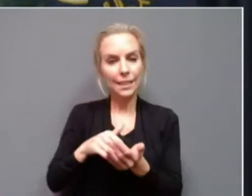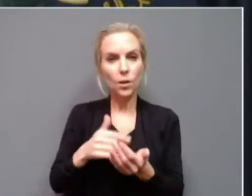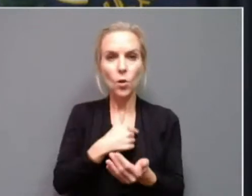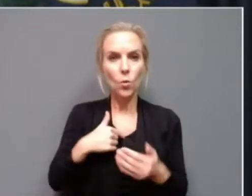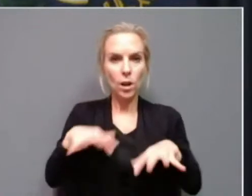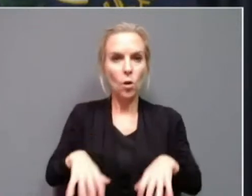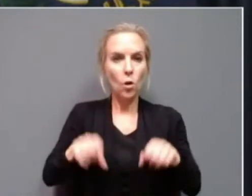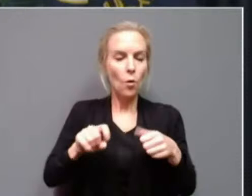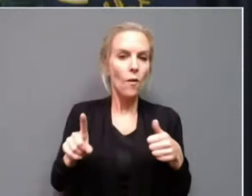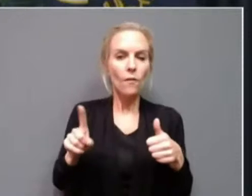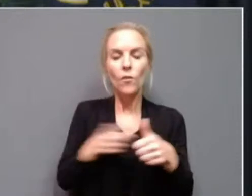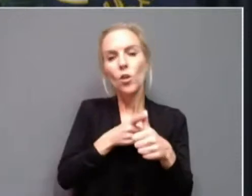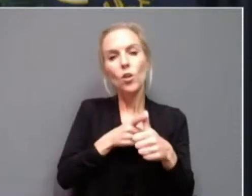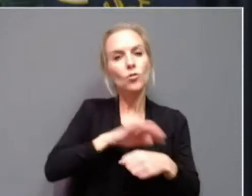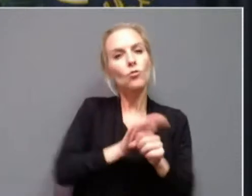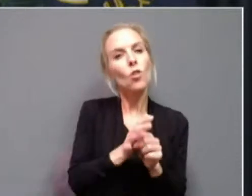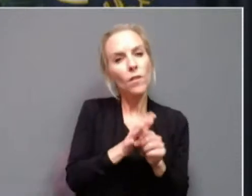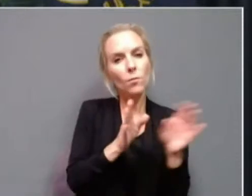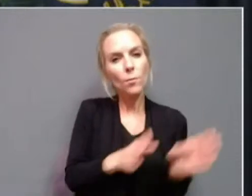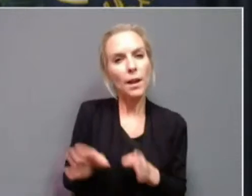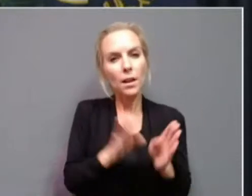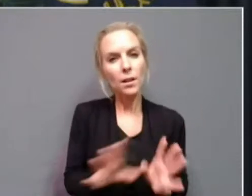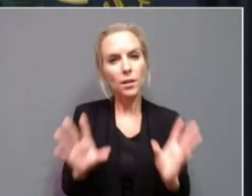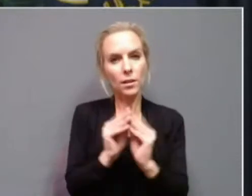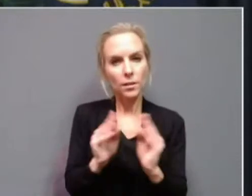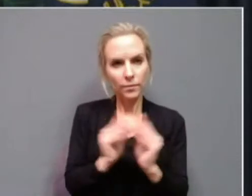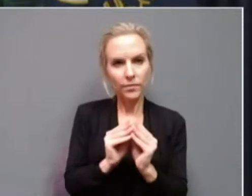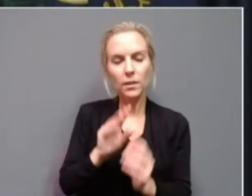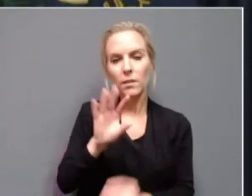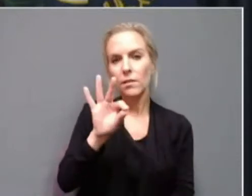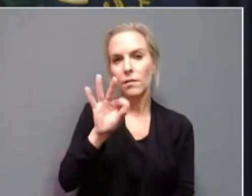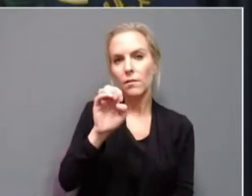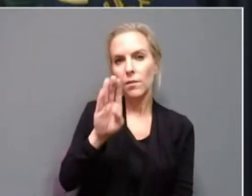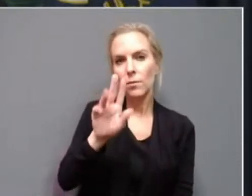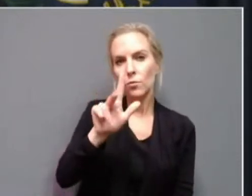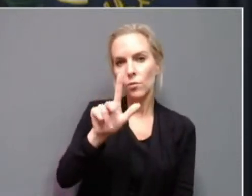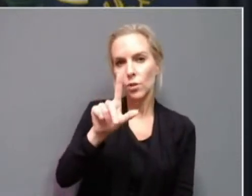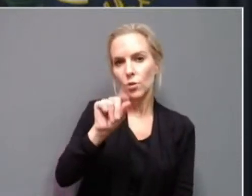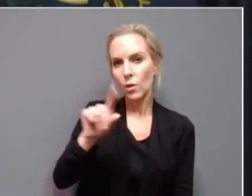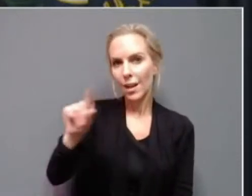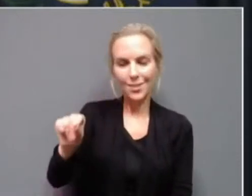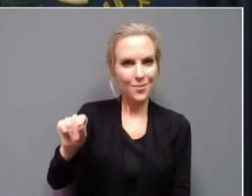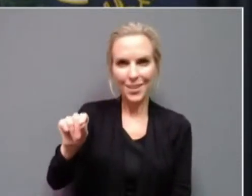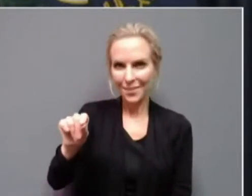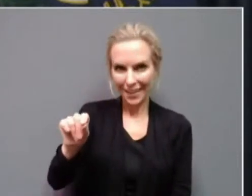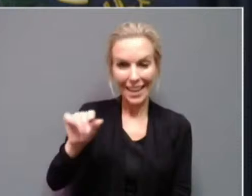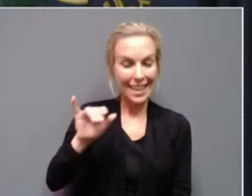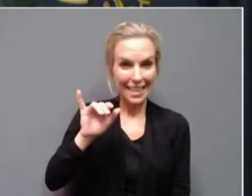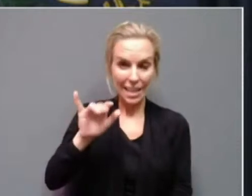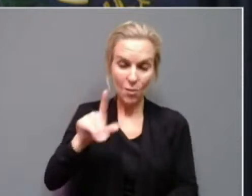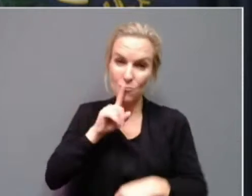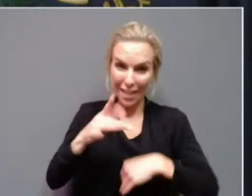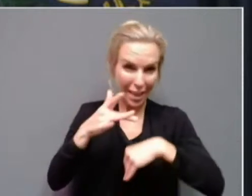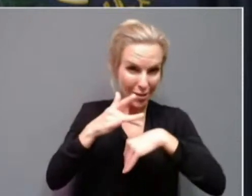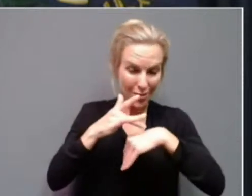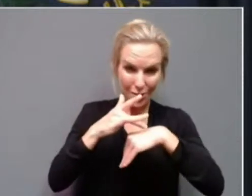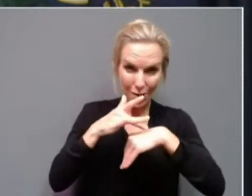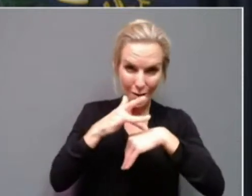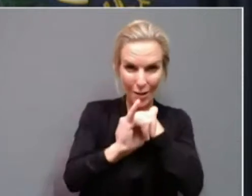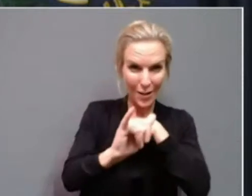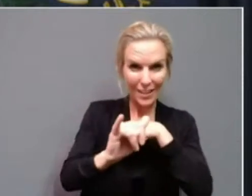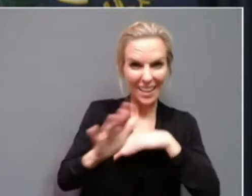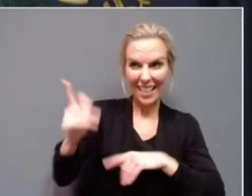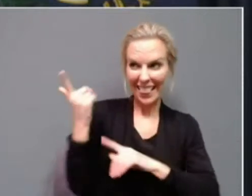meeting February 23rd, 2020. This was far earlier than